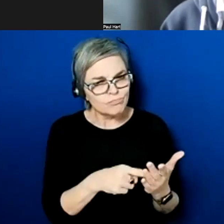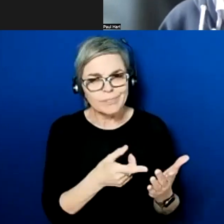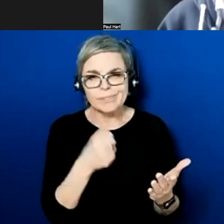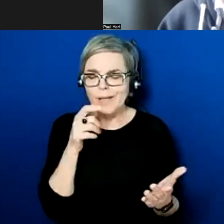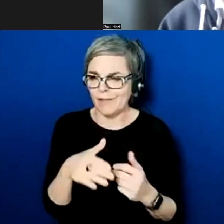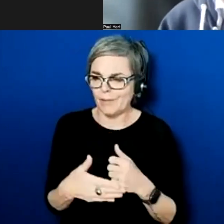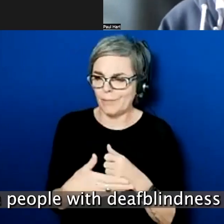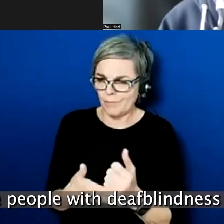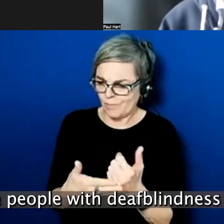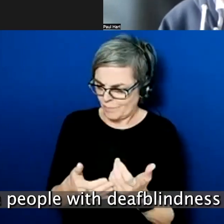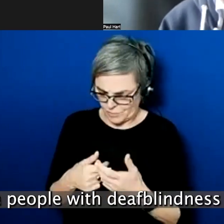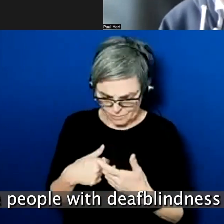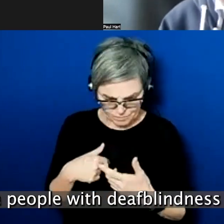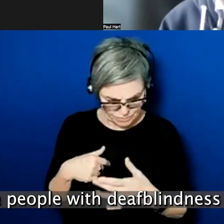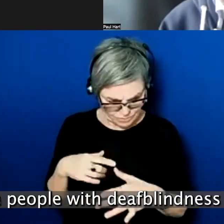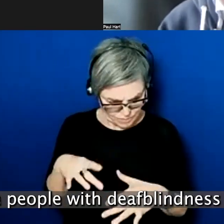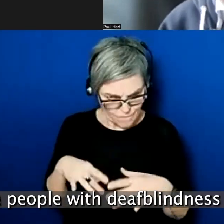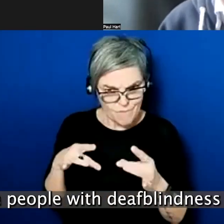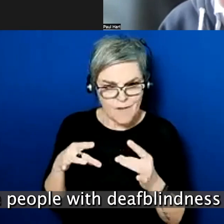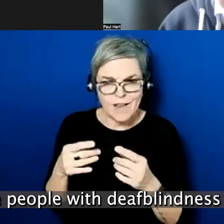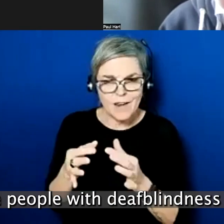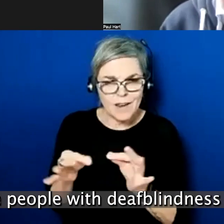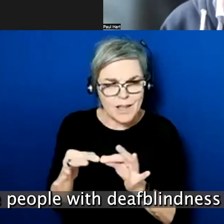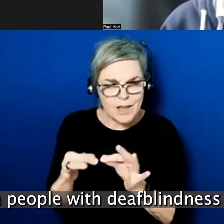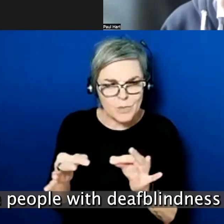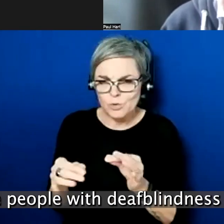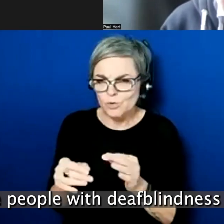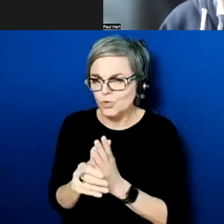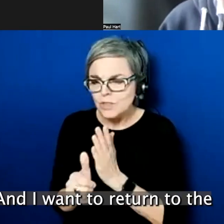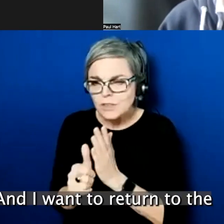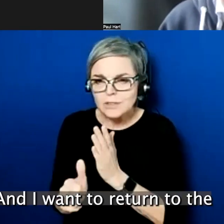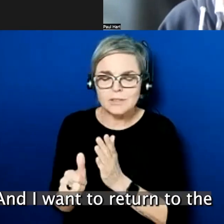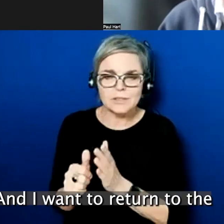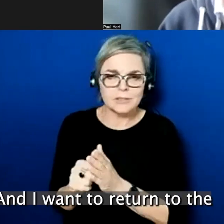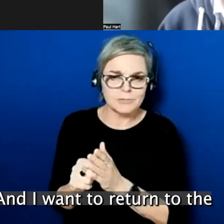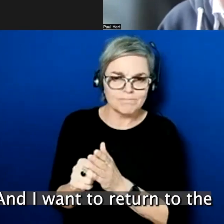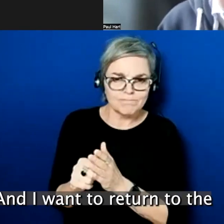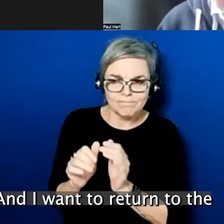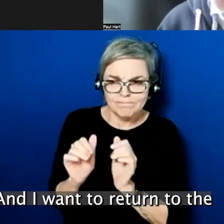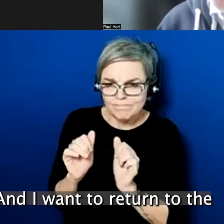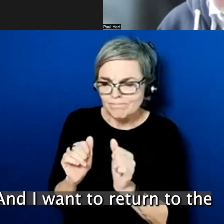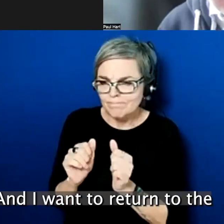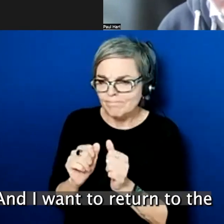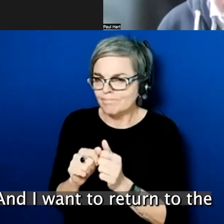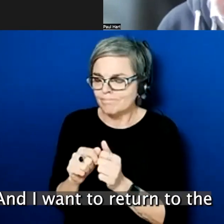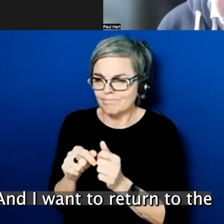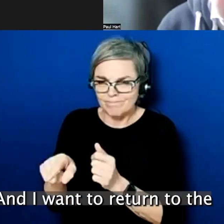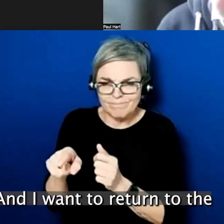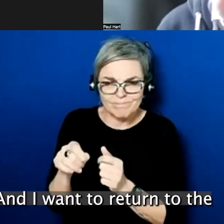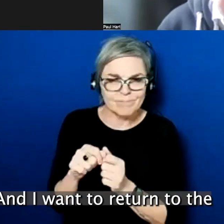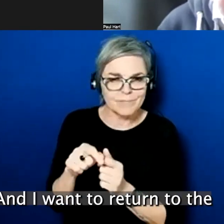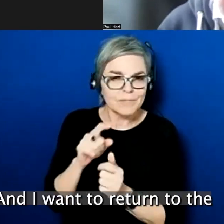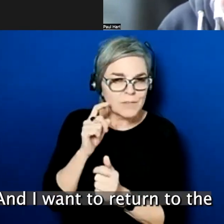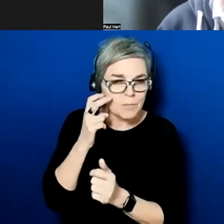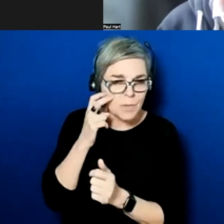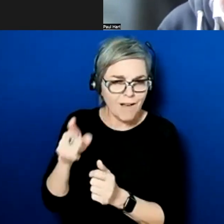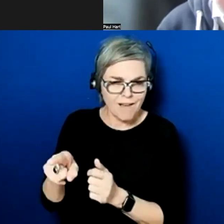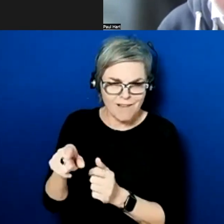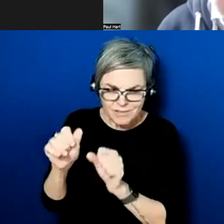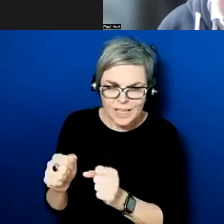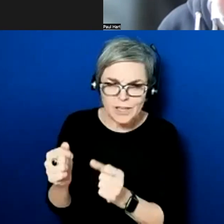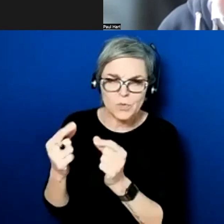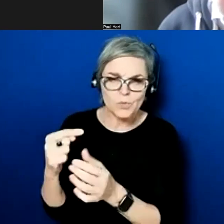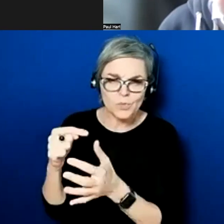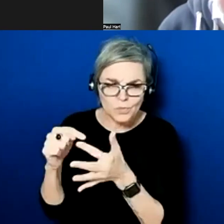discovering that people with deafblindness have. And I want to return to